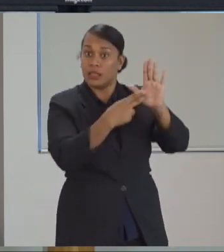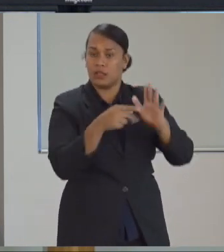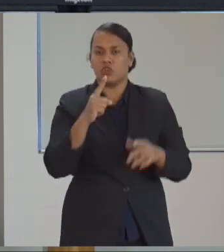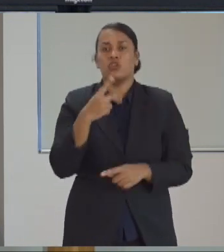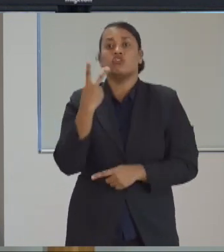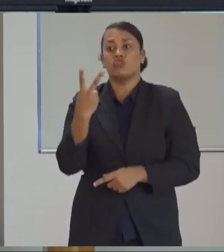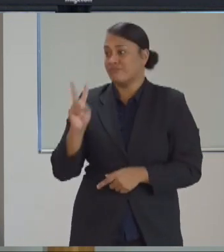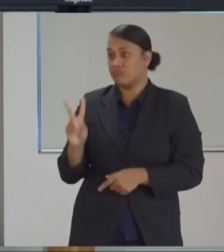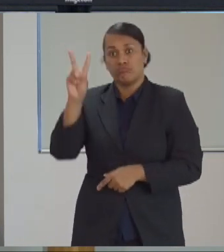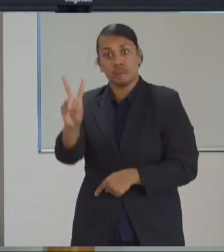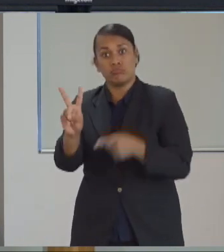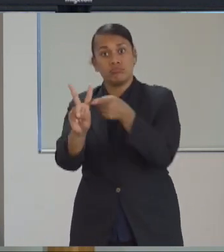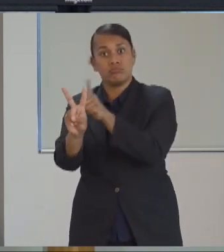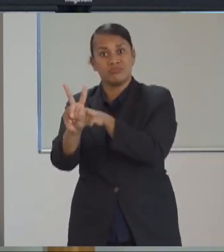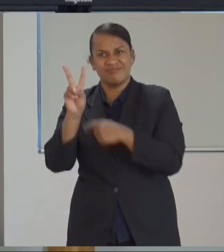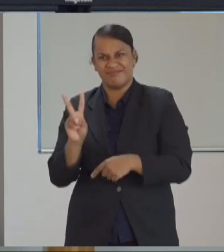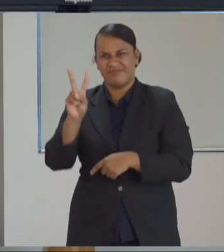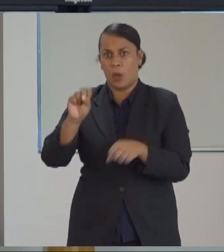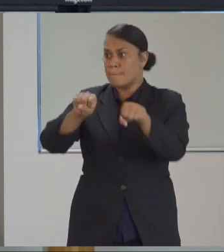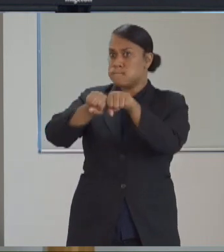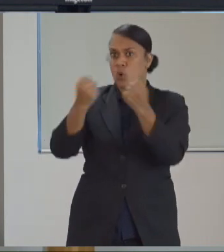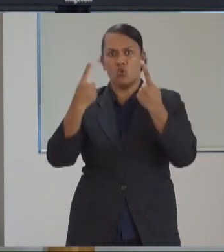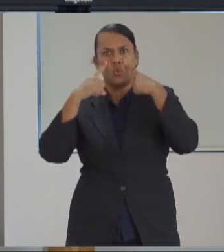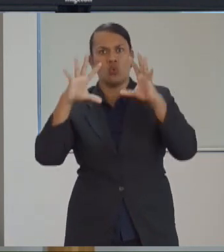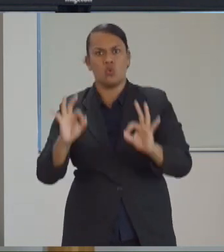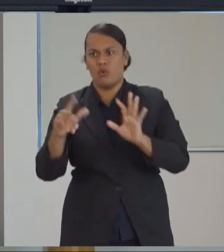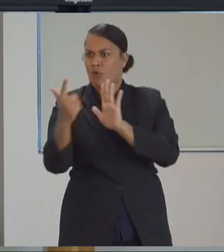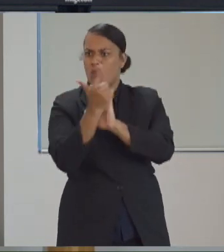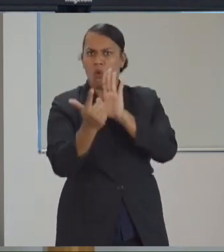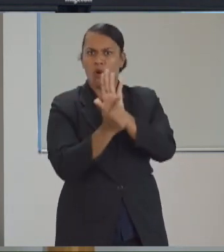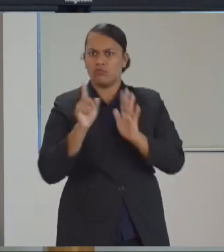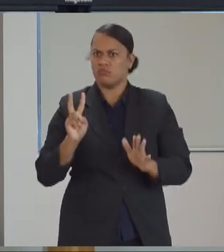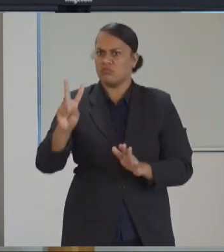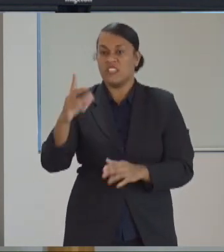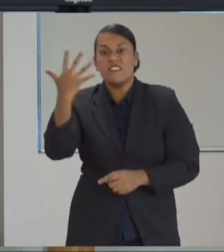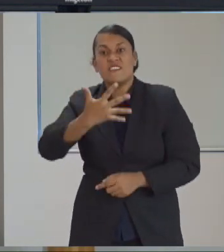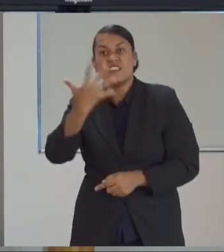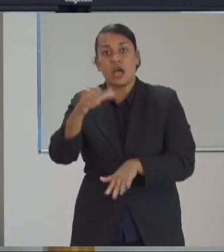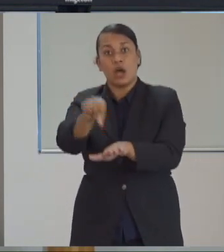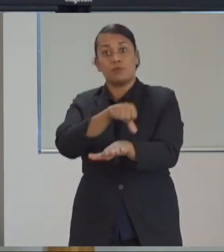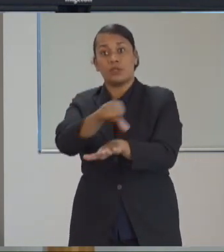individuals who admitted to violating the nationwide curfew on 15 April 2020.